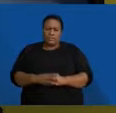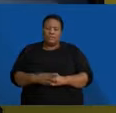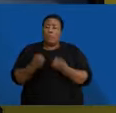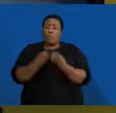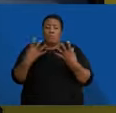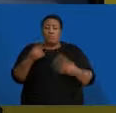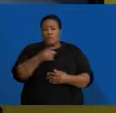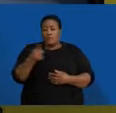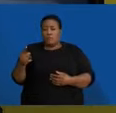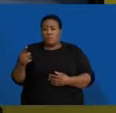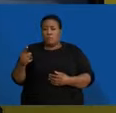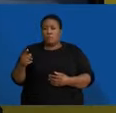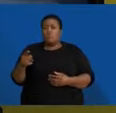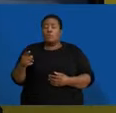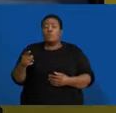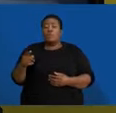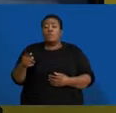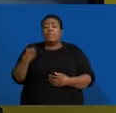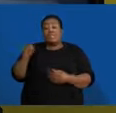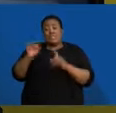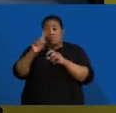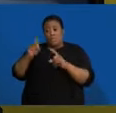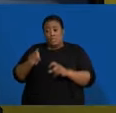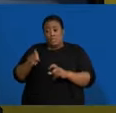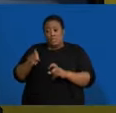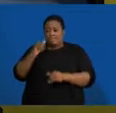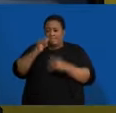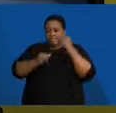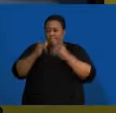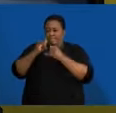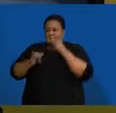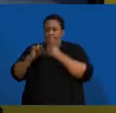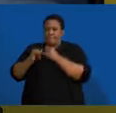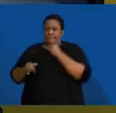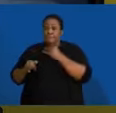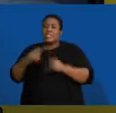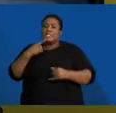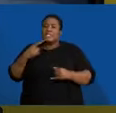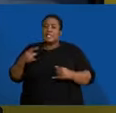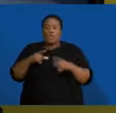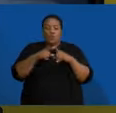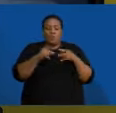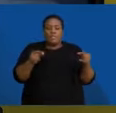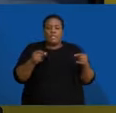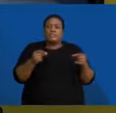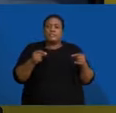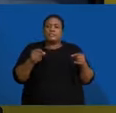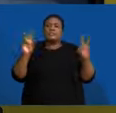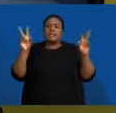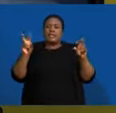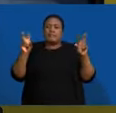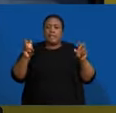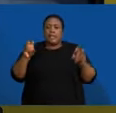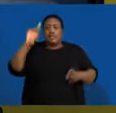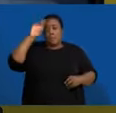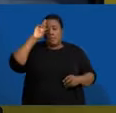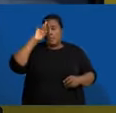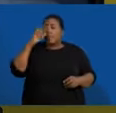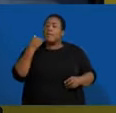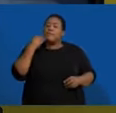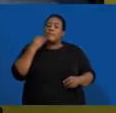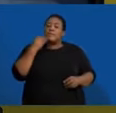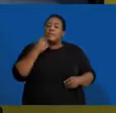you get these questions incorrect, where they say complete the following statement. Remember, if they say complete